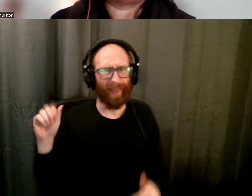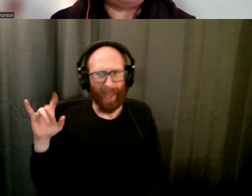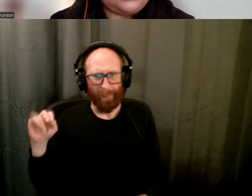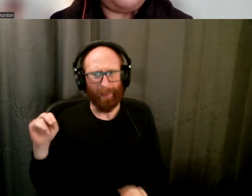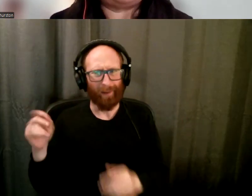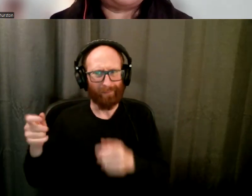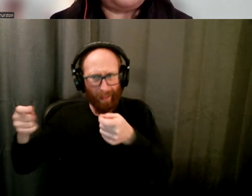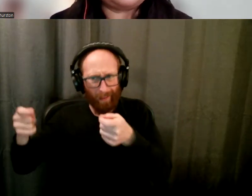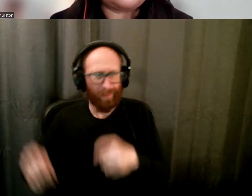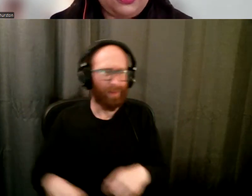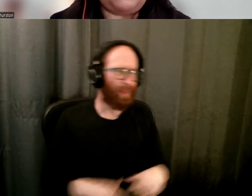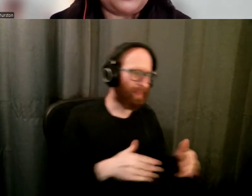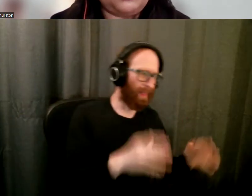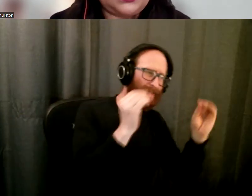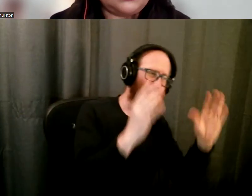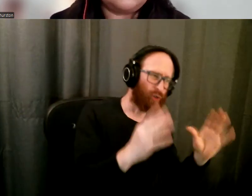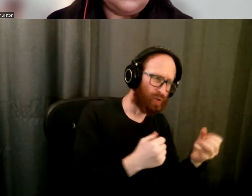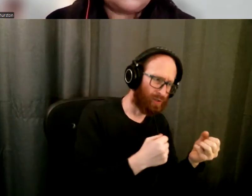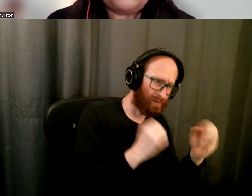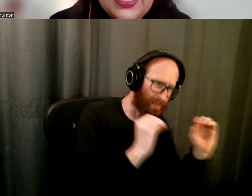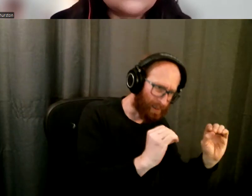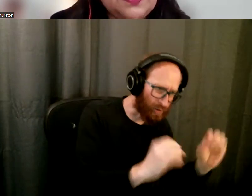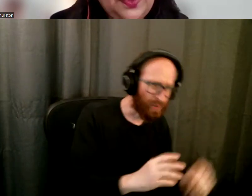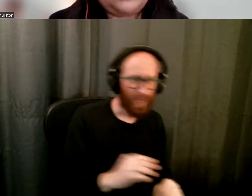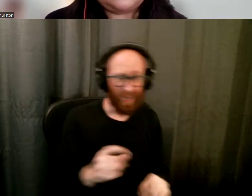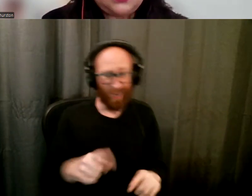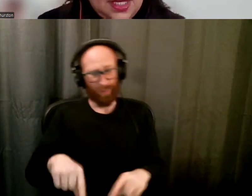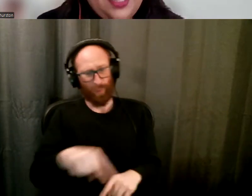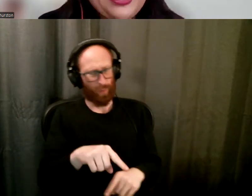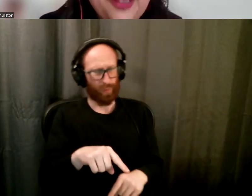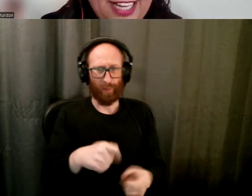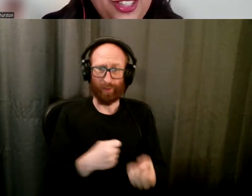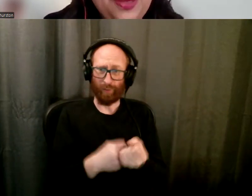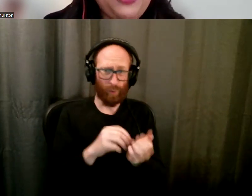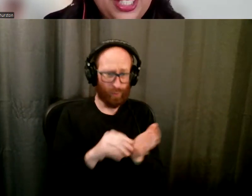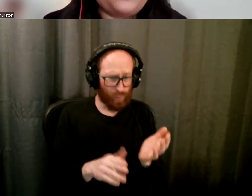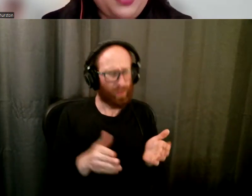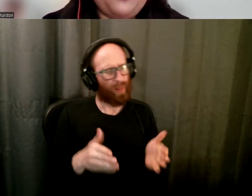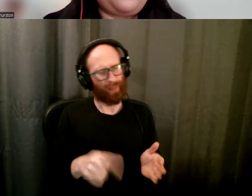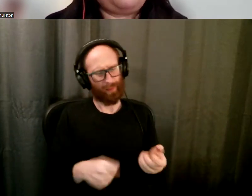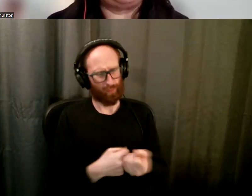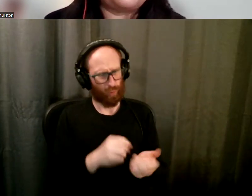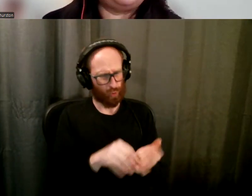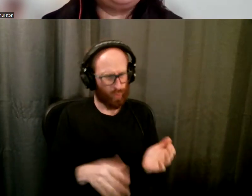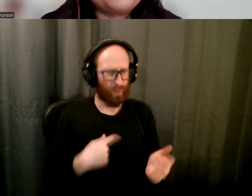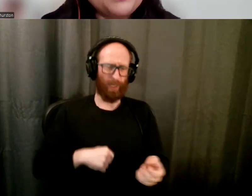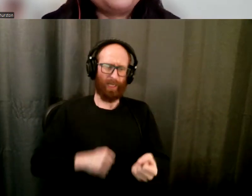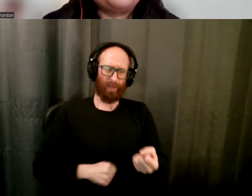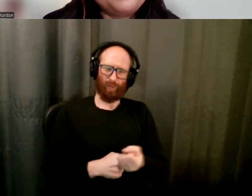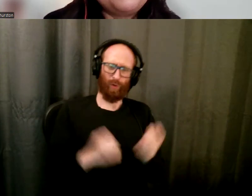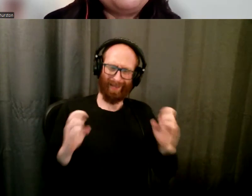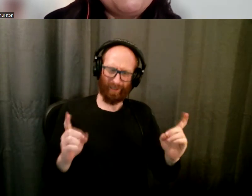let everyone that supports students help our students so we can support education, which is what they're there in school.